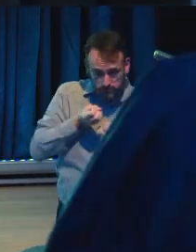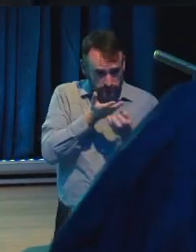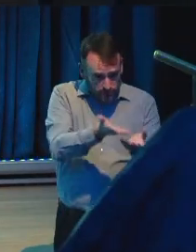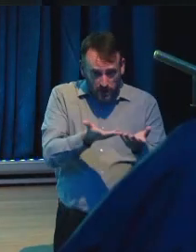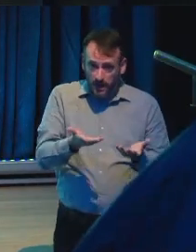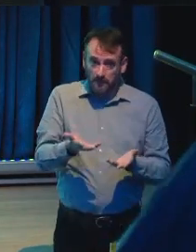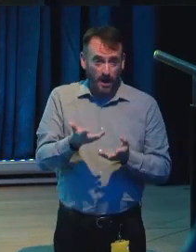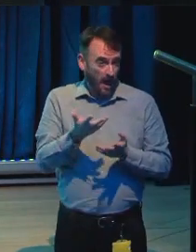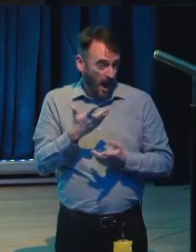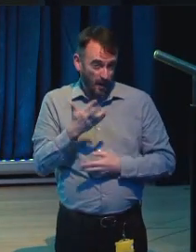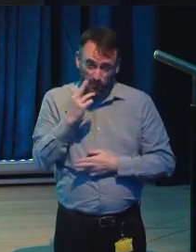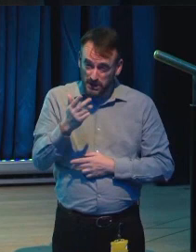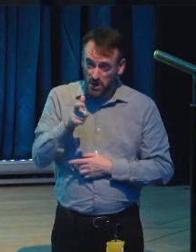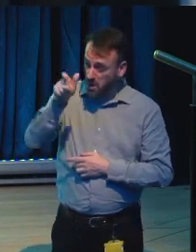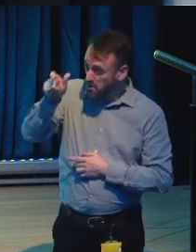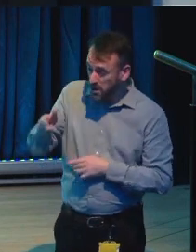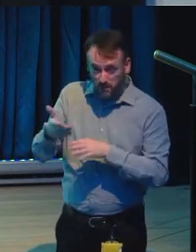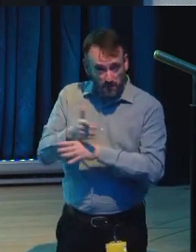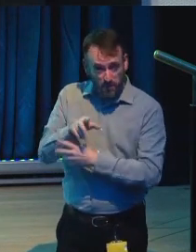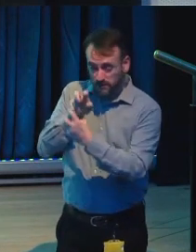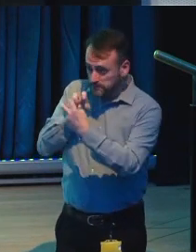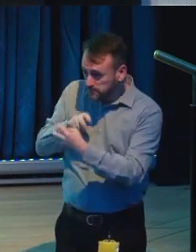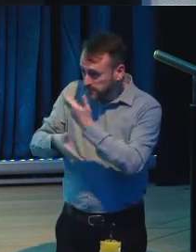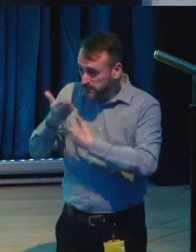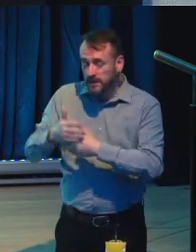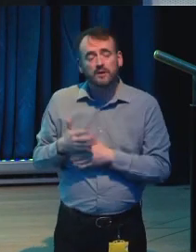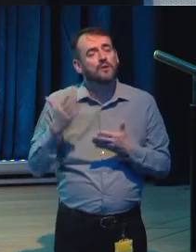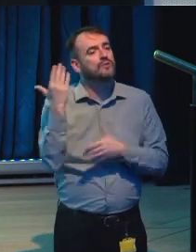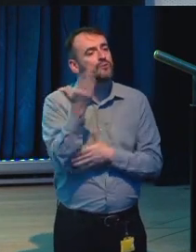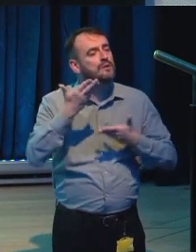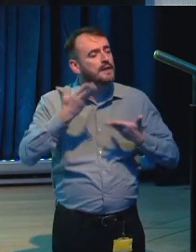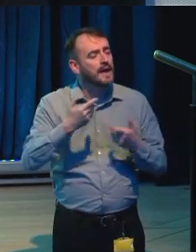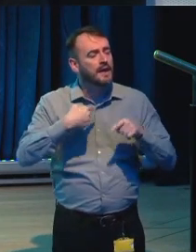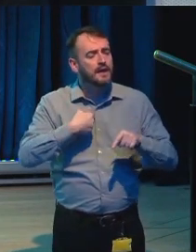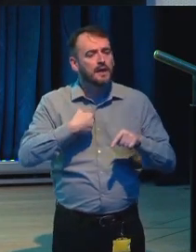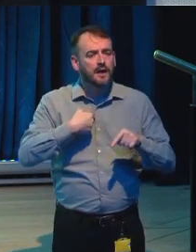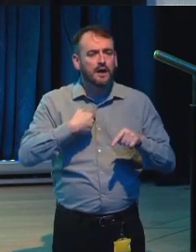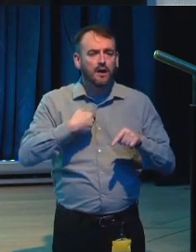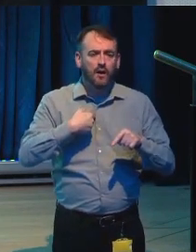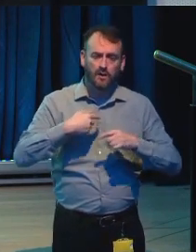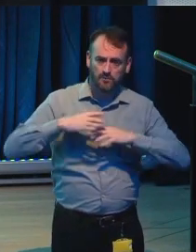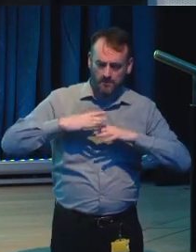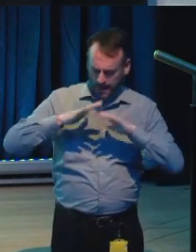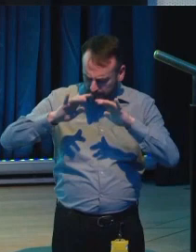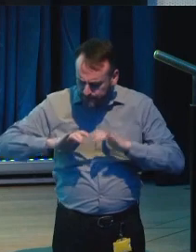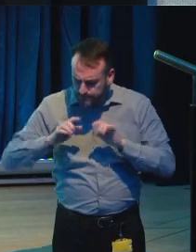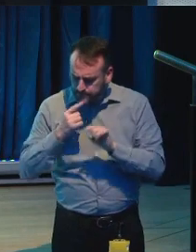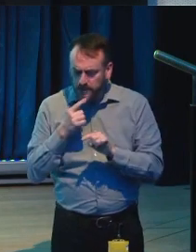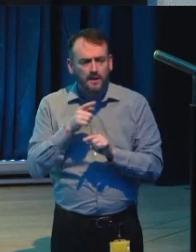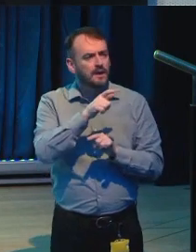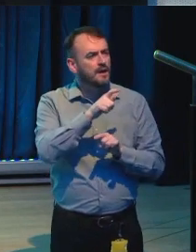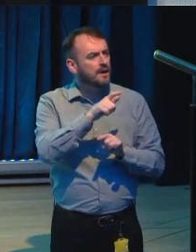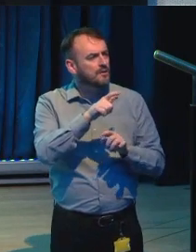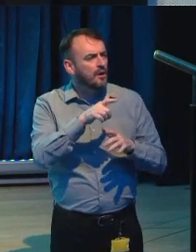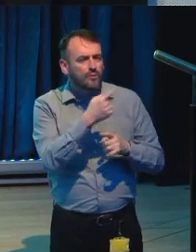start writing. So the talk today is kind of aimed, when I was writing it, aims mainly at people who are either working in or looking for